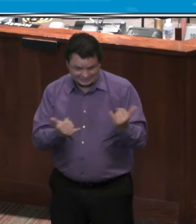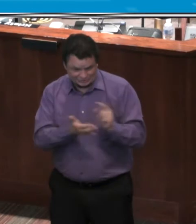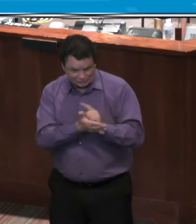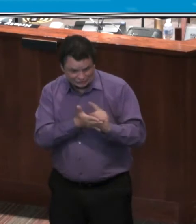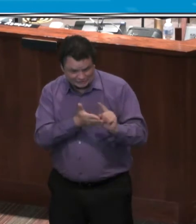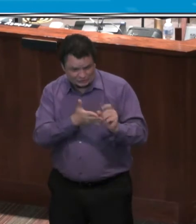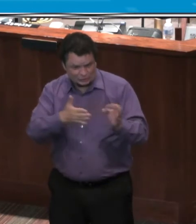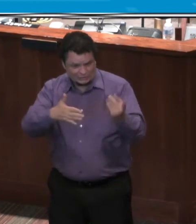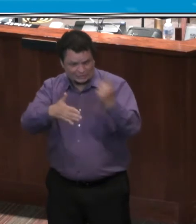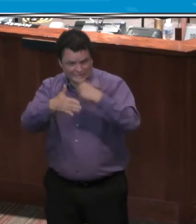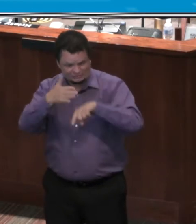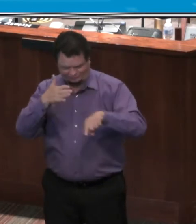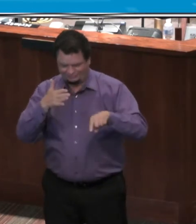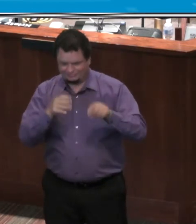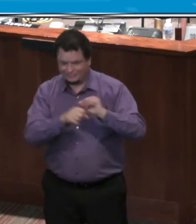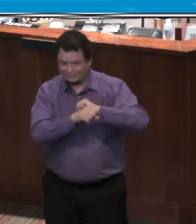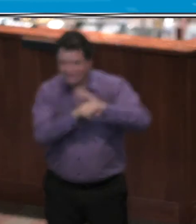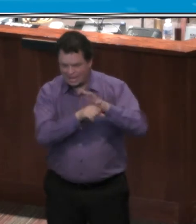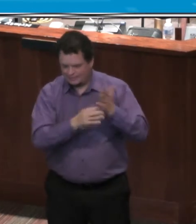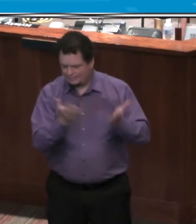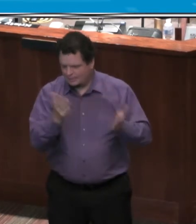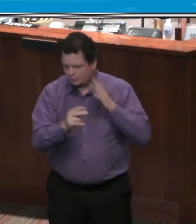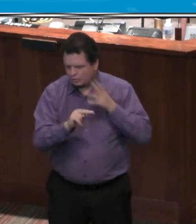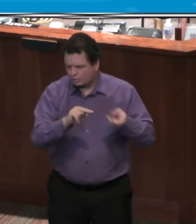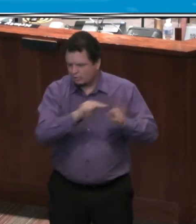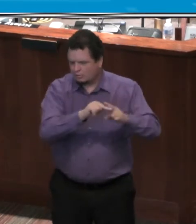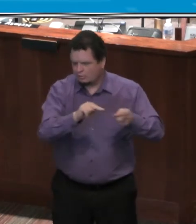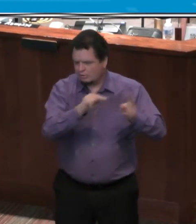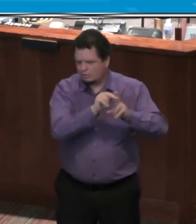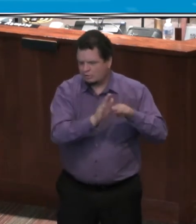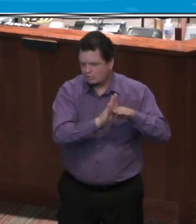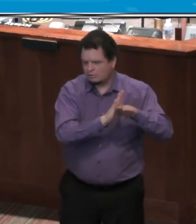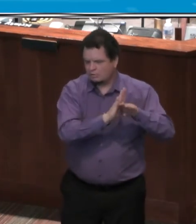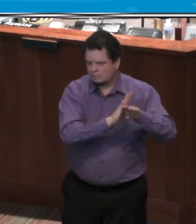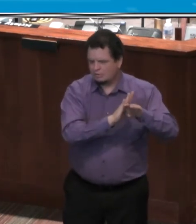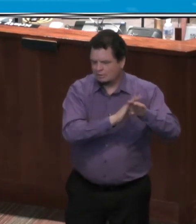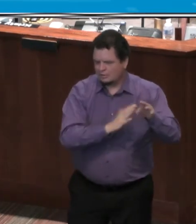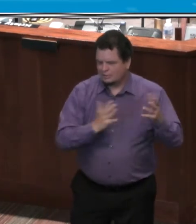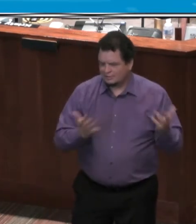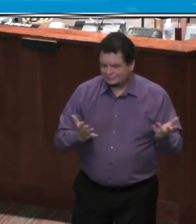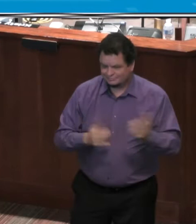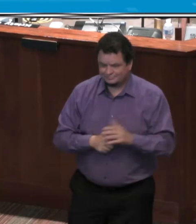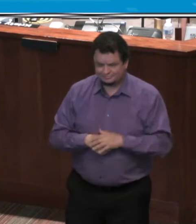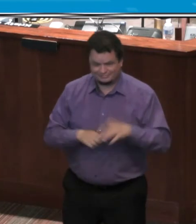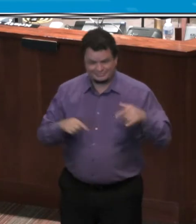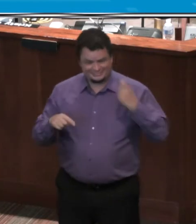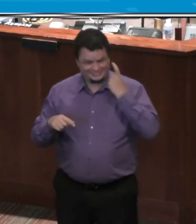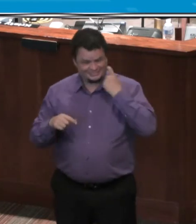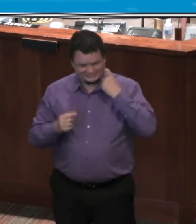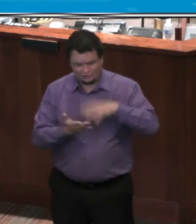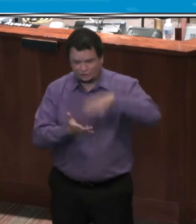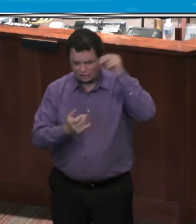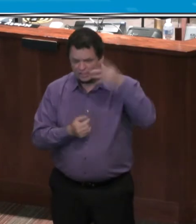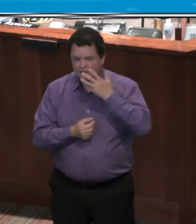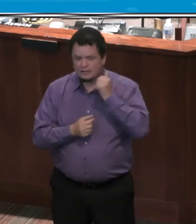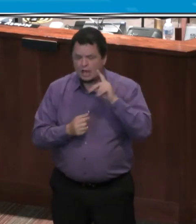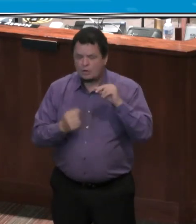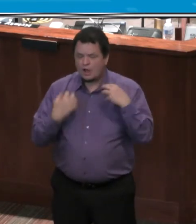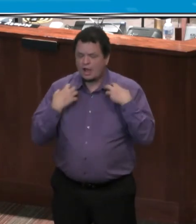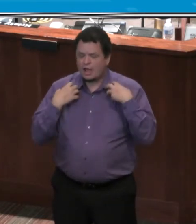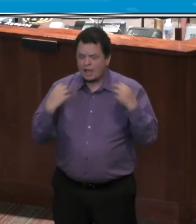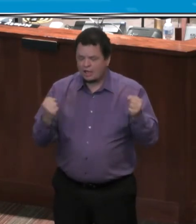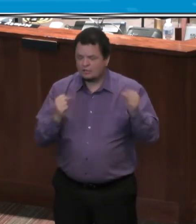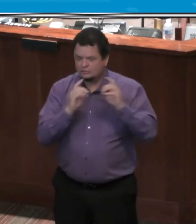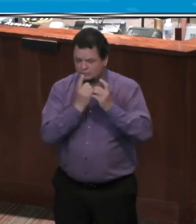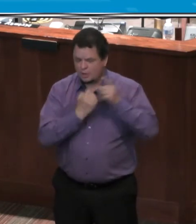then regarding the Colorado Health Network and the drug syringe exchange, needle exchange, they did